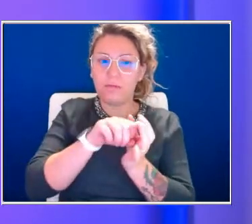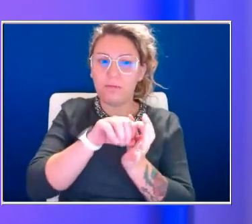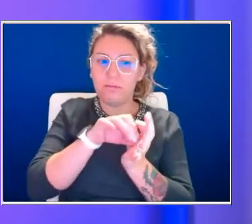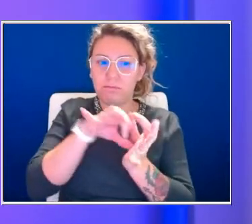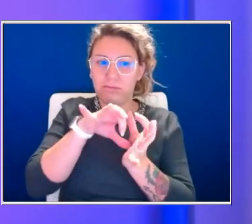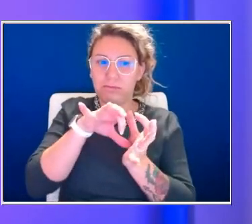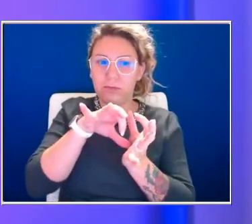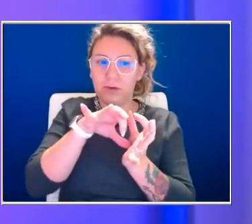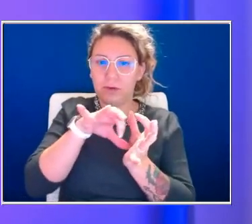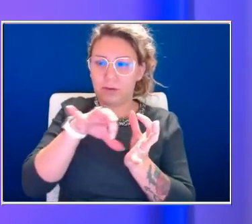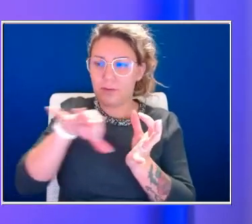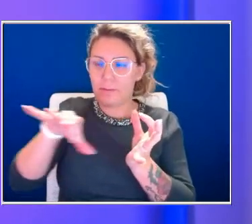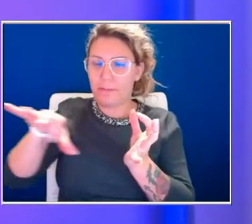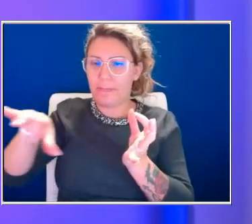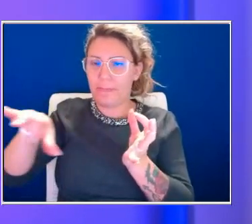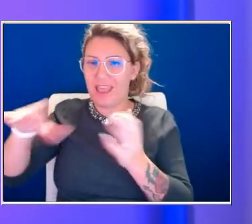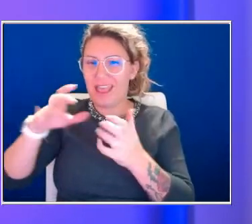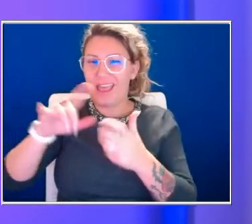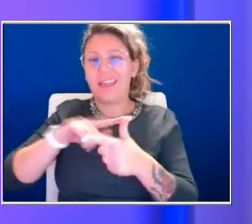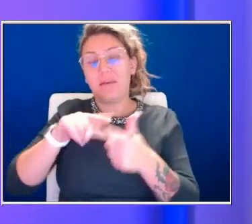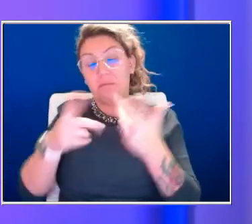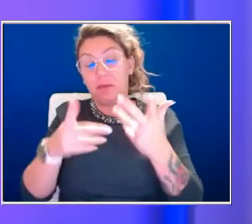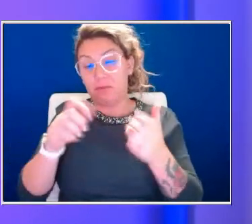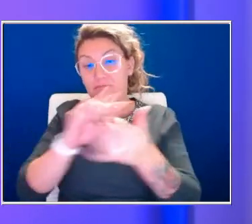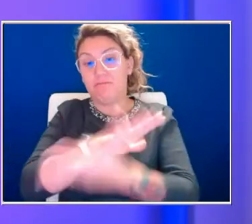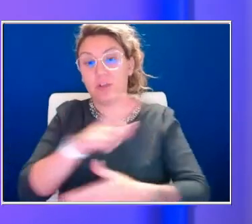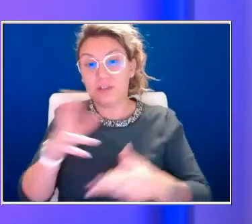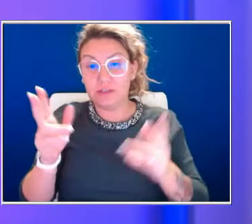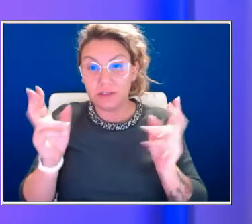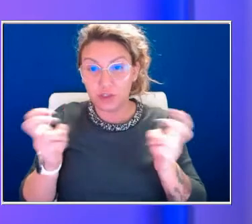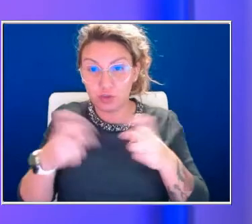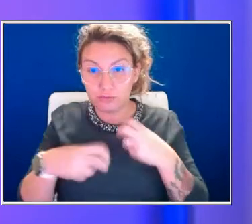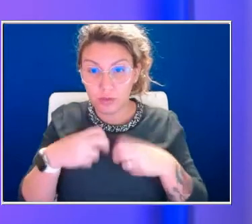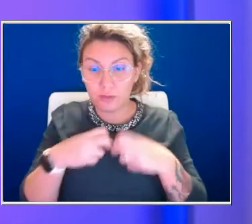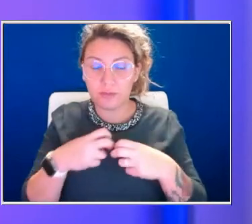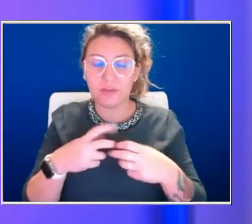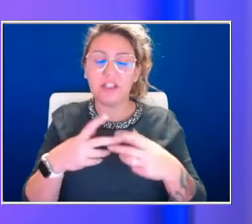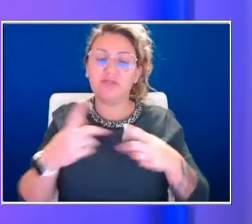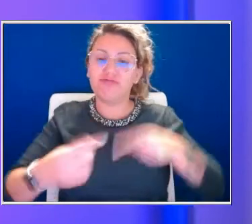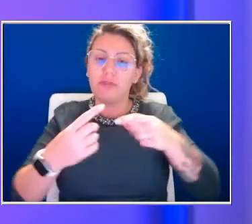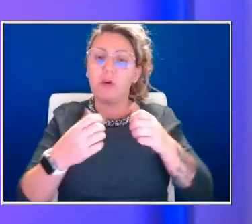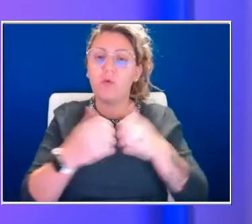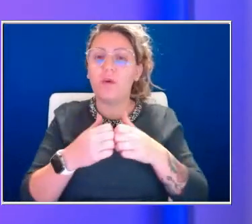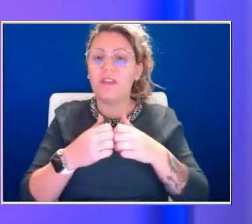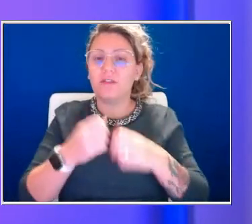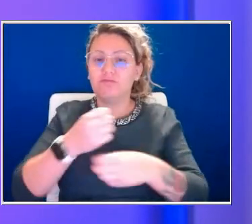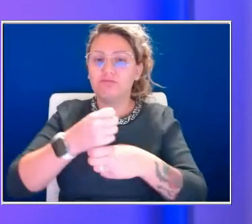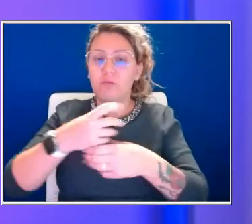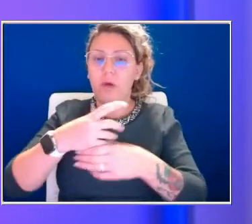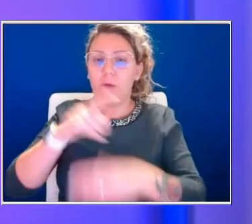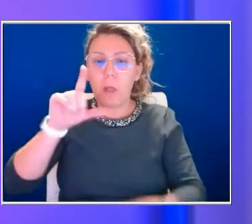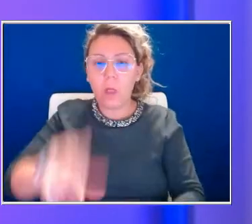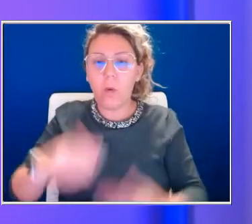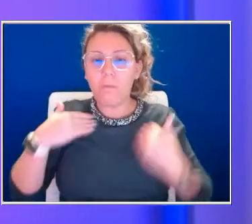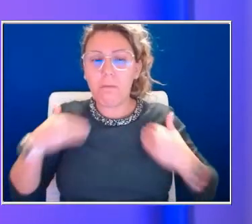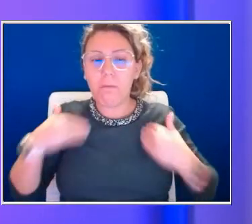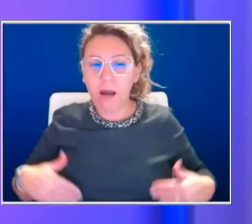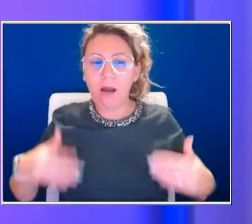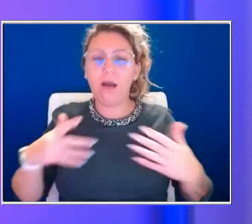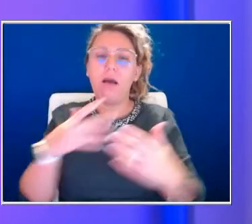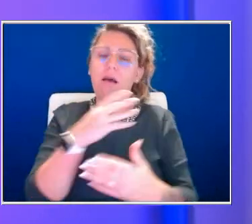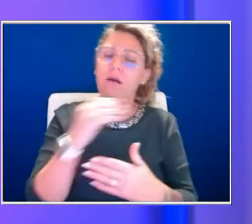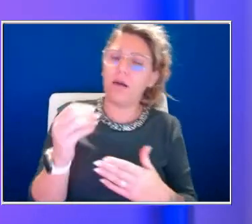problems. And so sometimes people have trouble with swelling in their lower extremities. They have a significant amount of